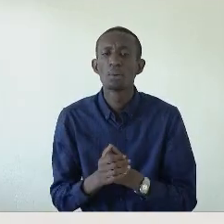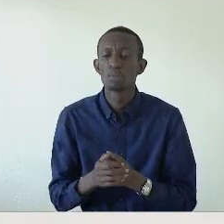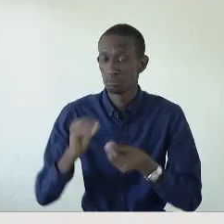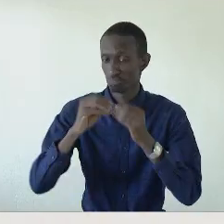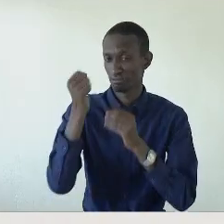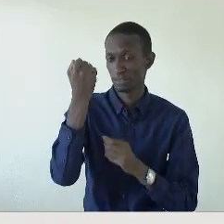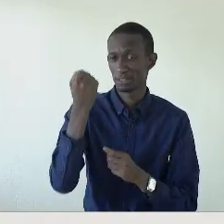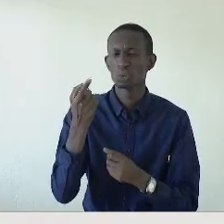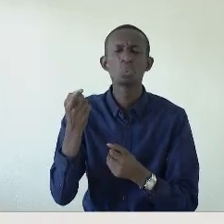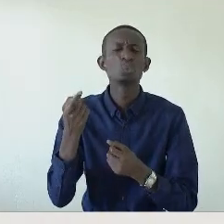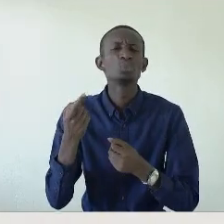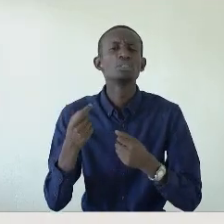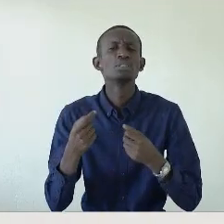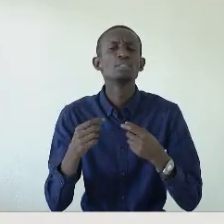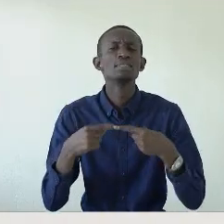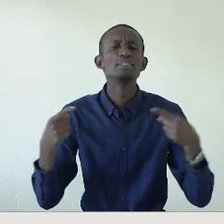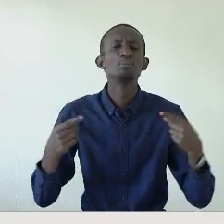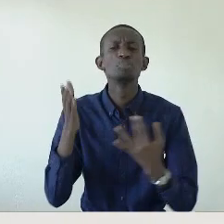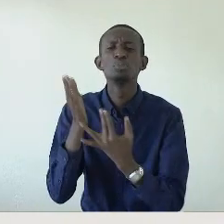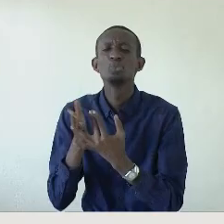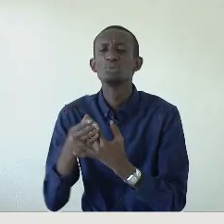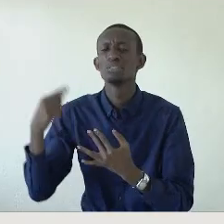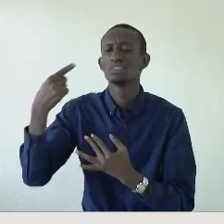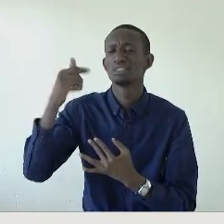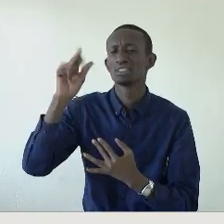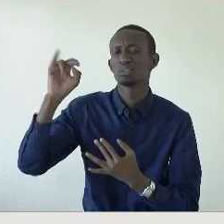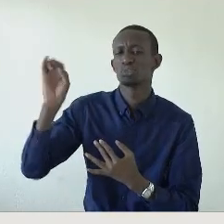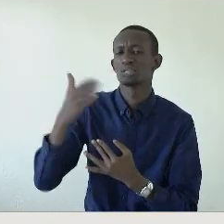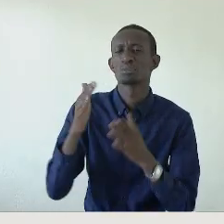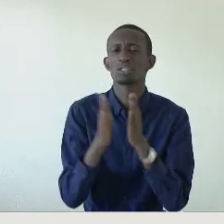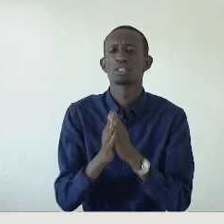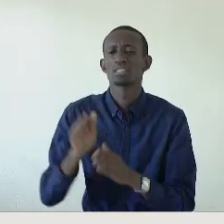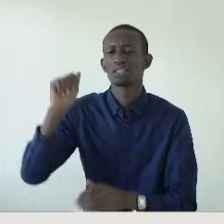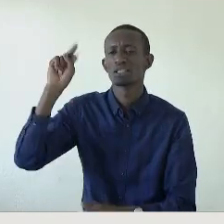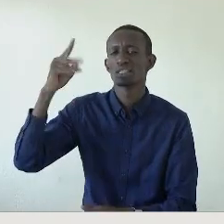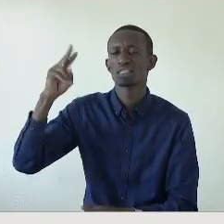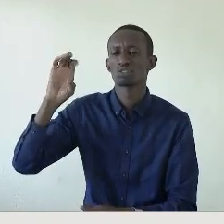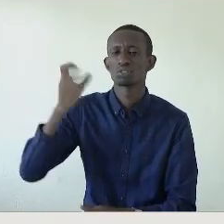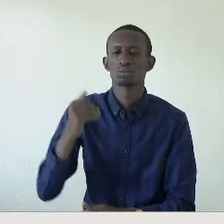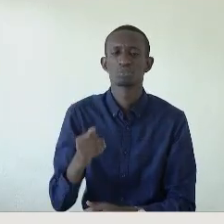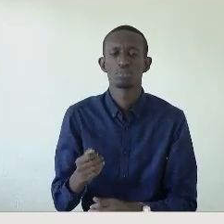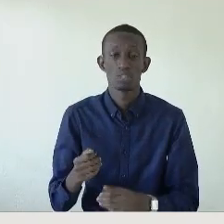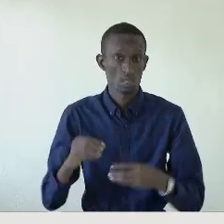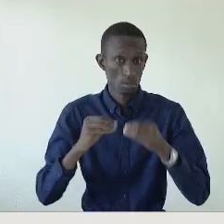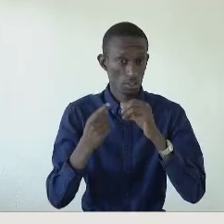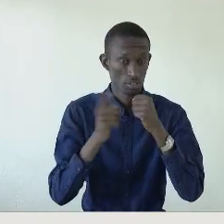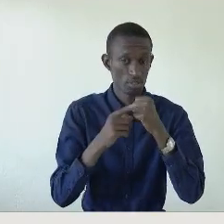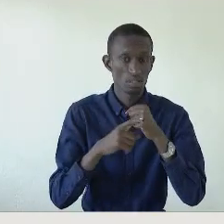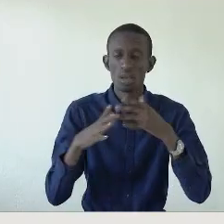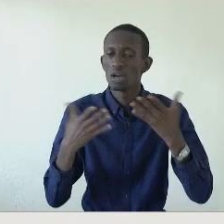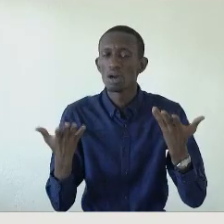5, what is the difference between gynoecium and androecium? Question number 6, how